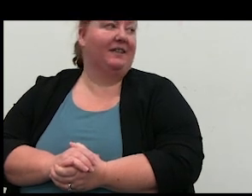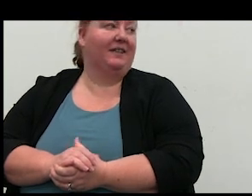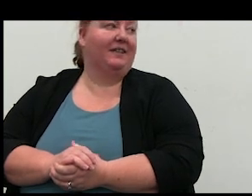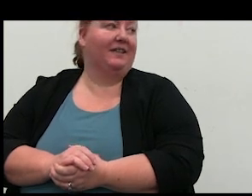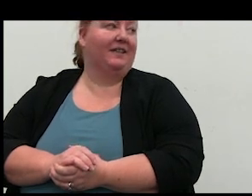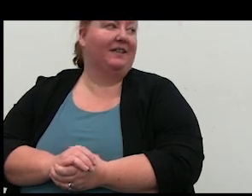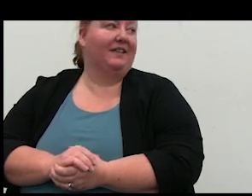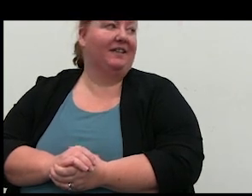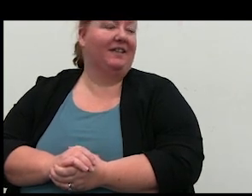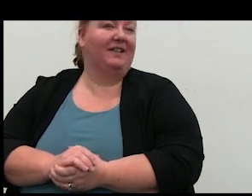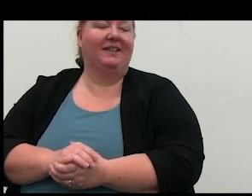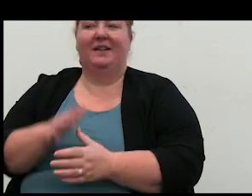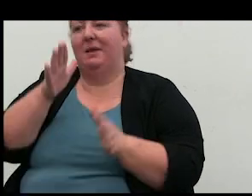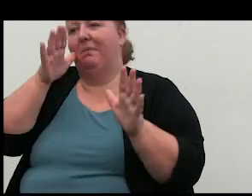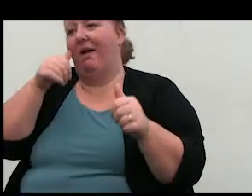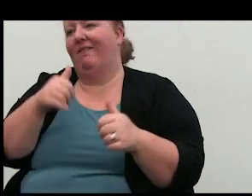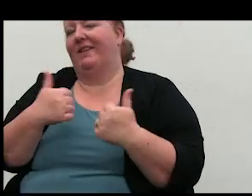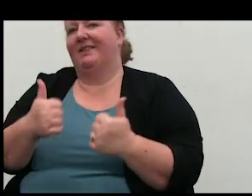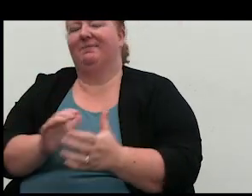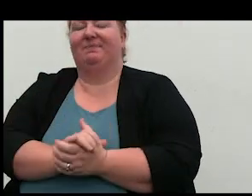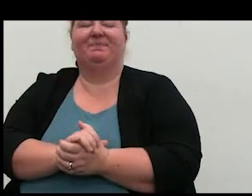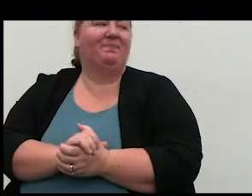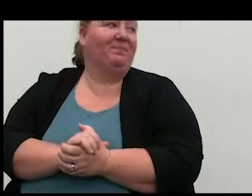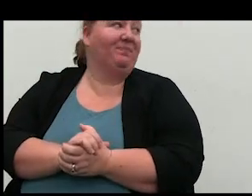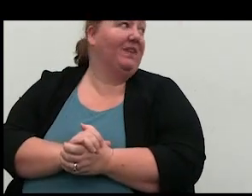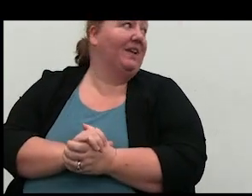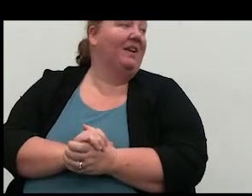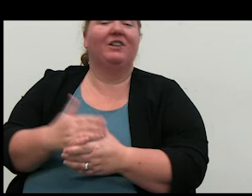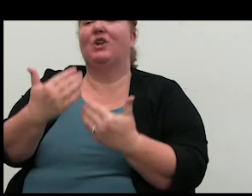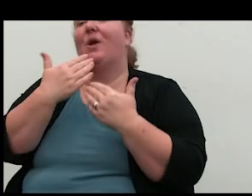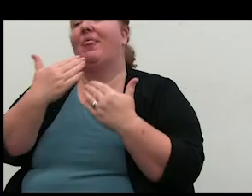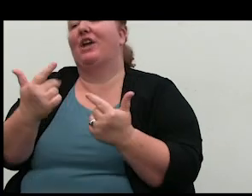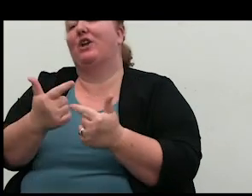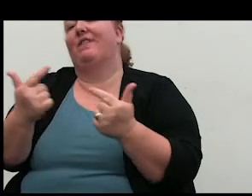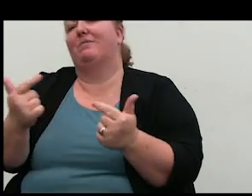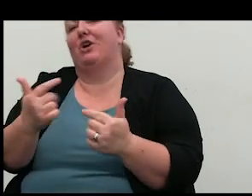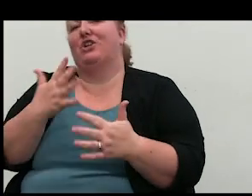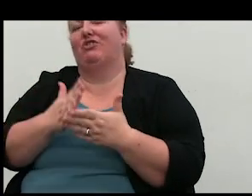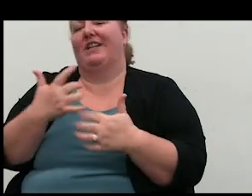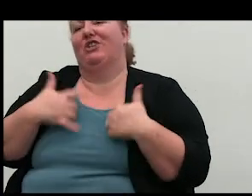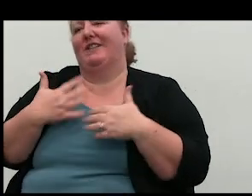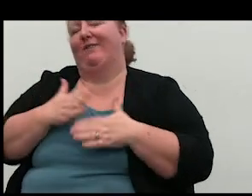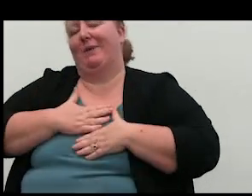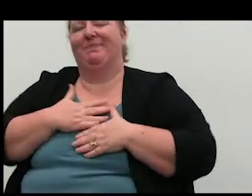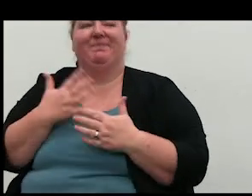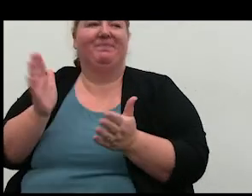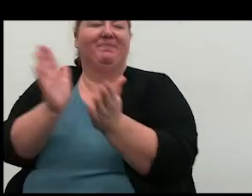That's simple. Marvellous. Okay. So thank you all very much. That's really interesting for me.